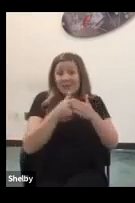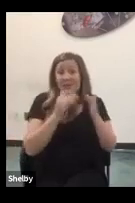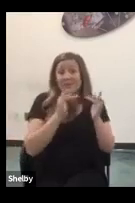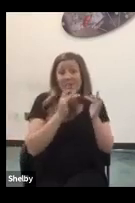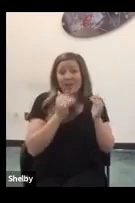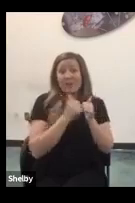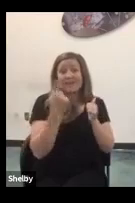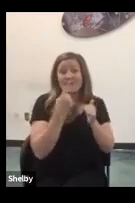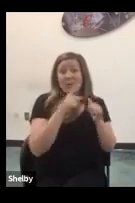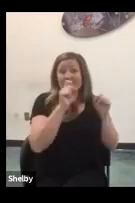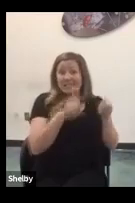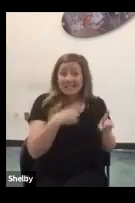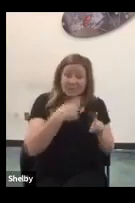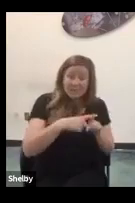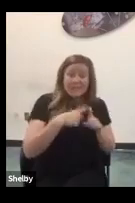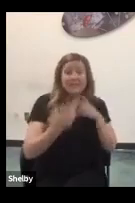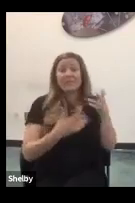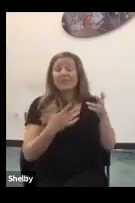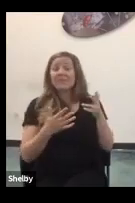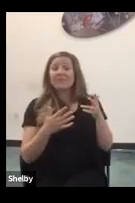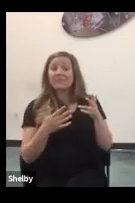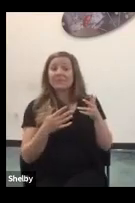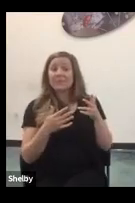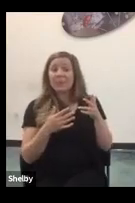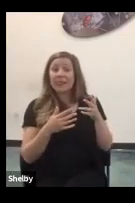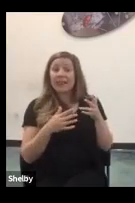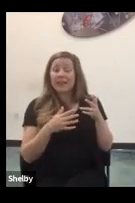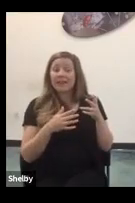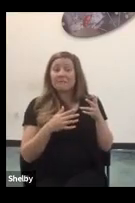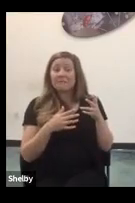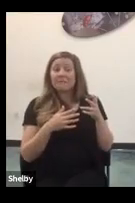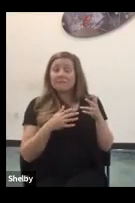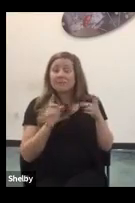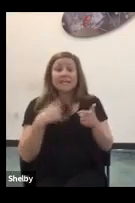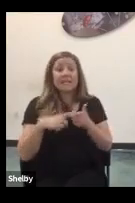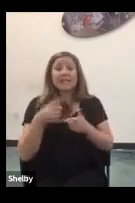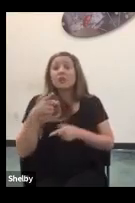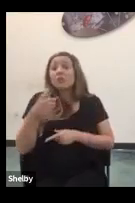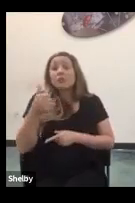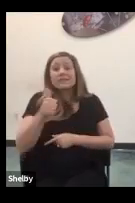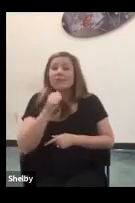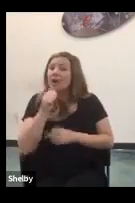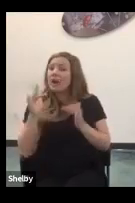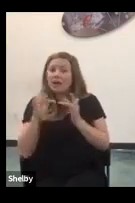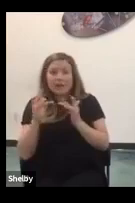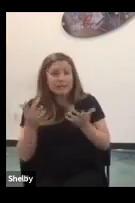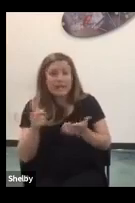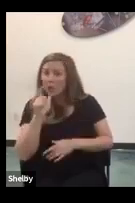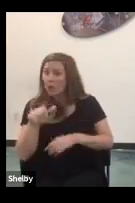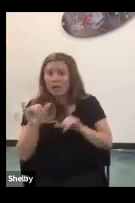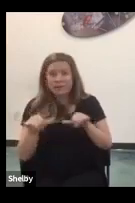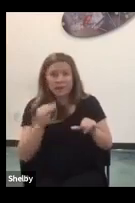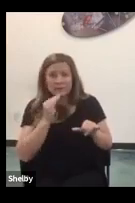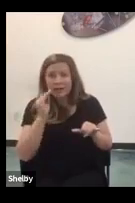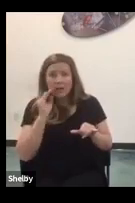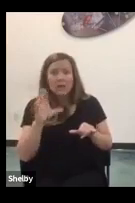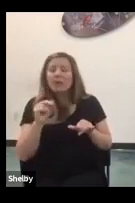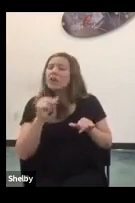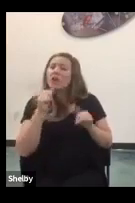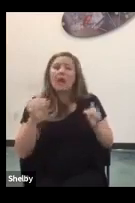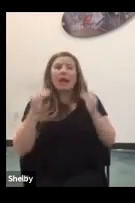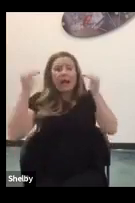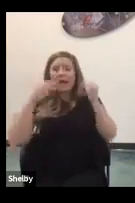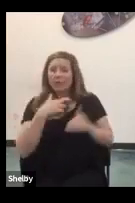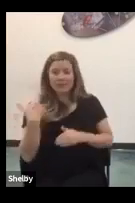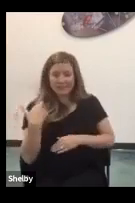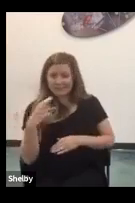did test positive, that kind of two kind of jumps, you are not a contact, you are not in quarantine, you are not at elevated risk.